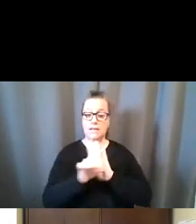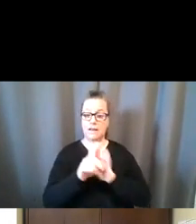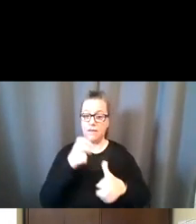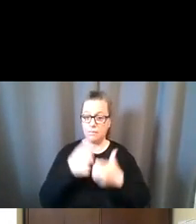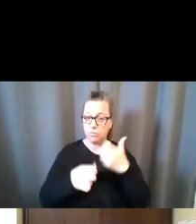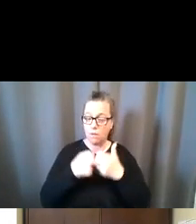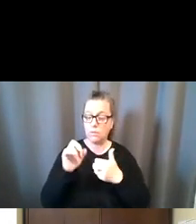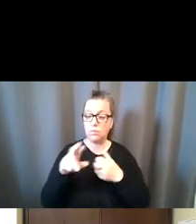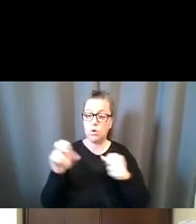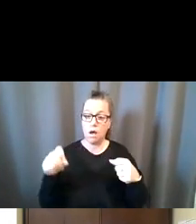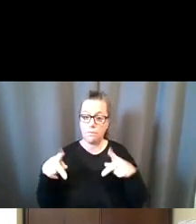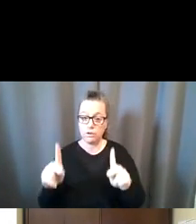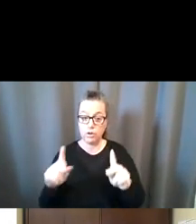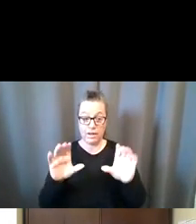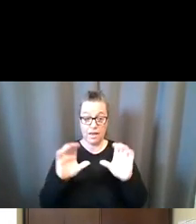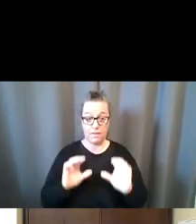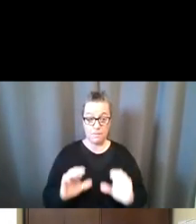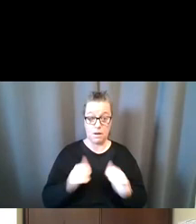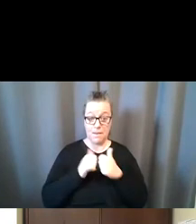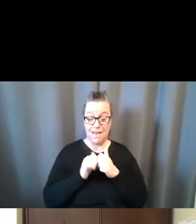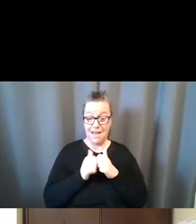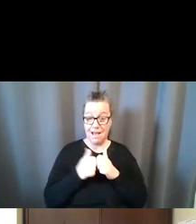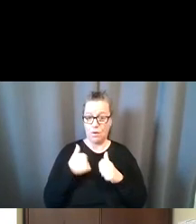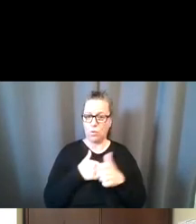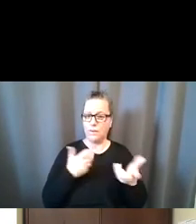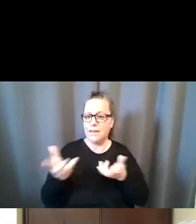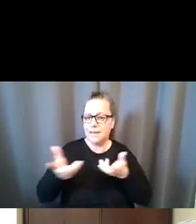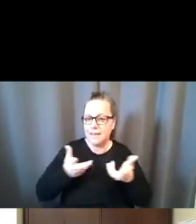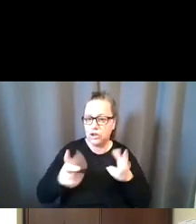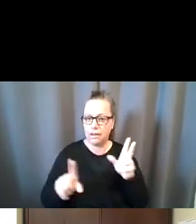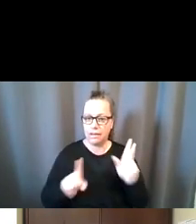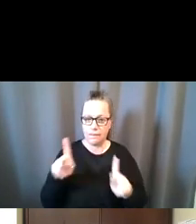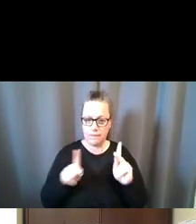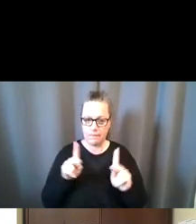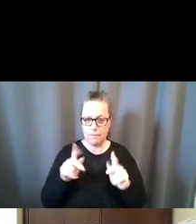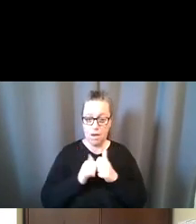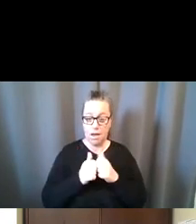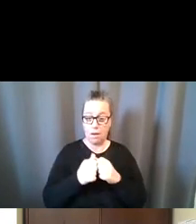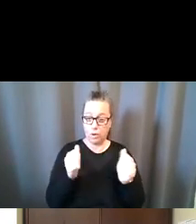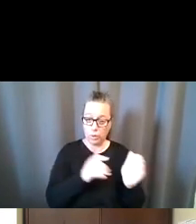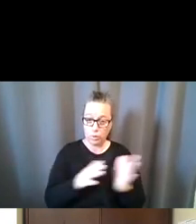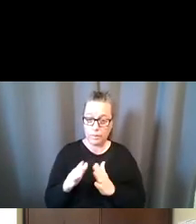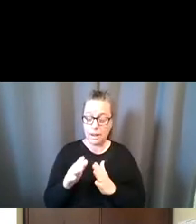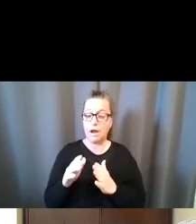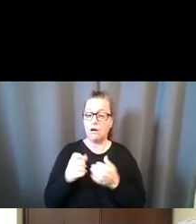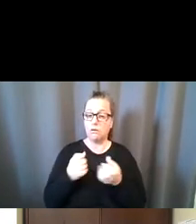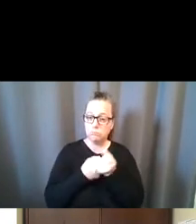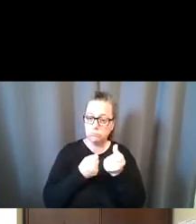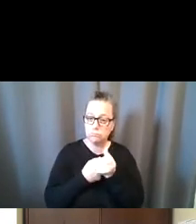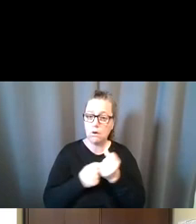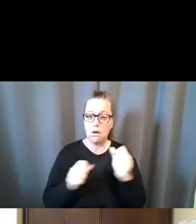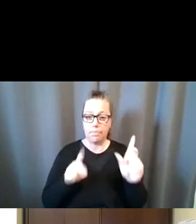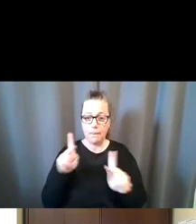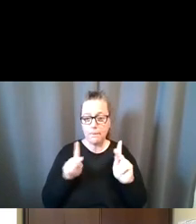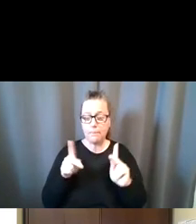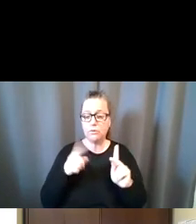opportunity. And at the bottom, how are we going to engage our people? How are you going to prepare, equip, and support our people so that they